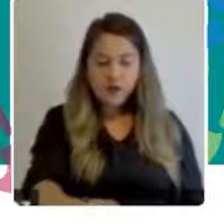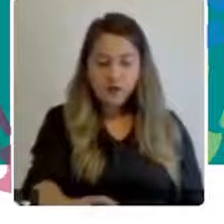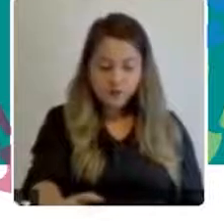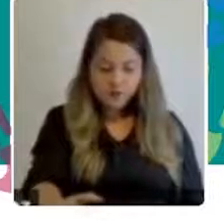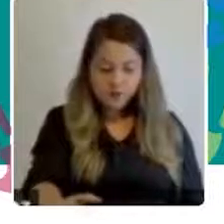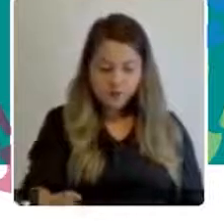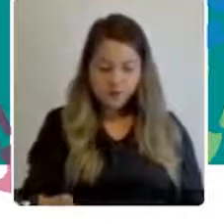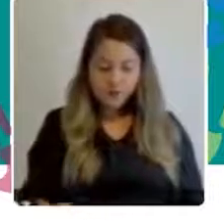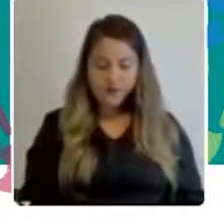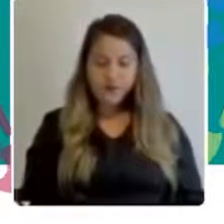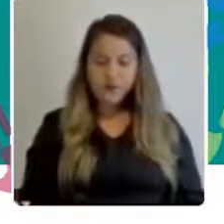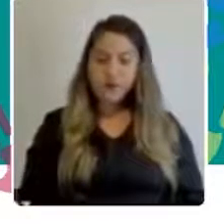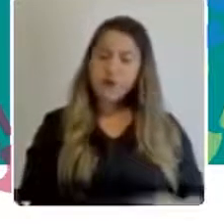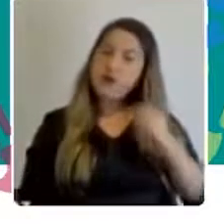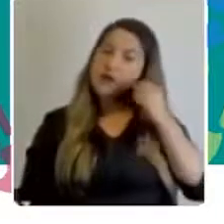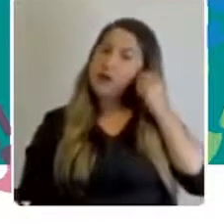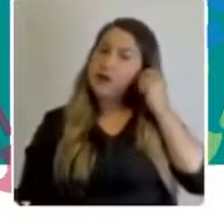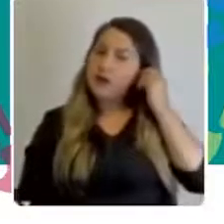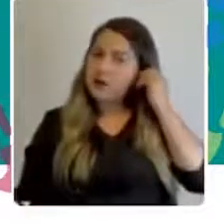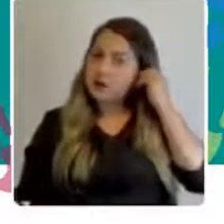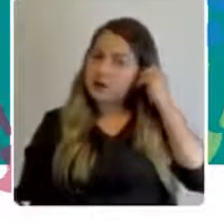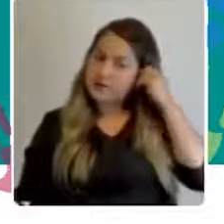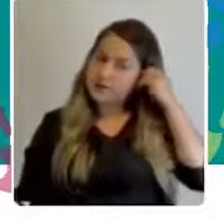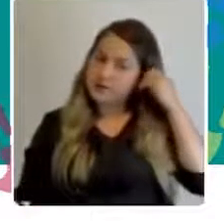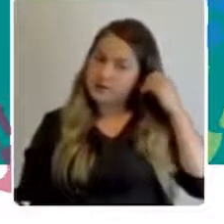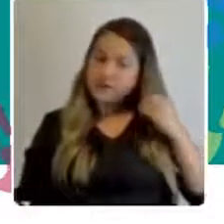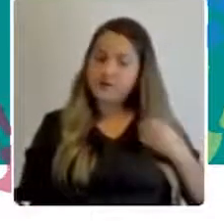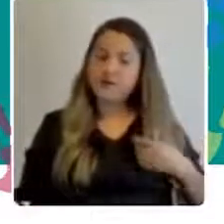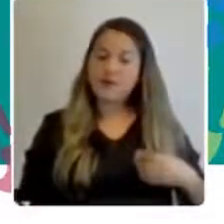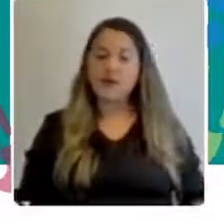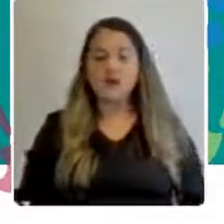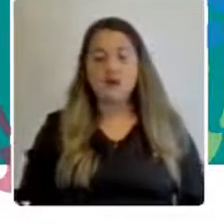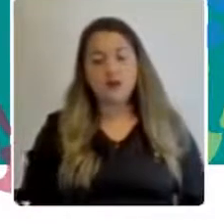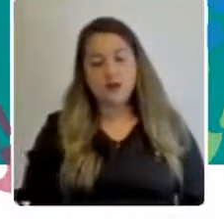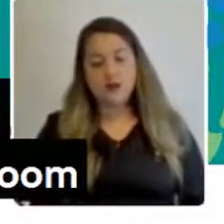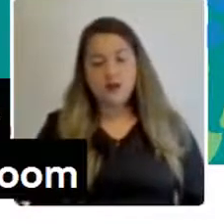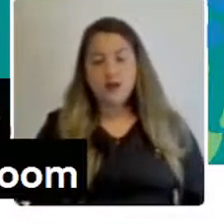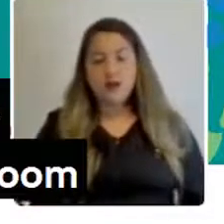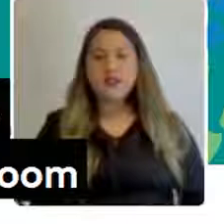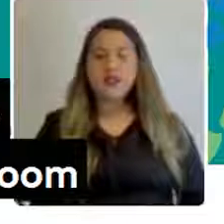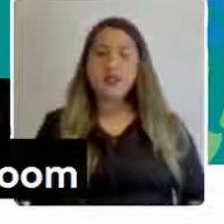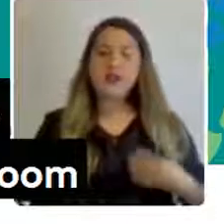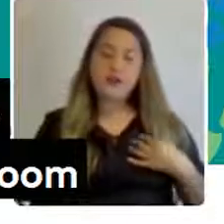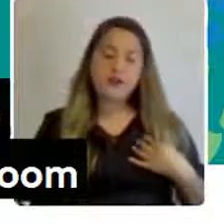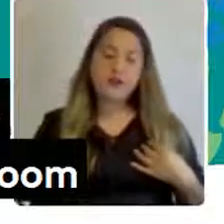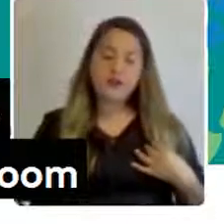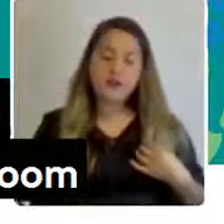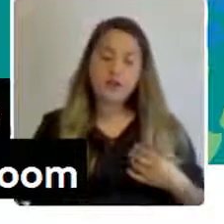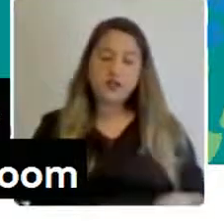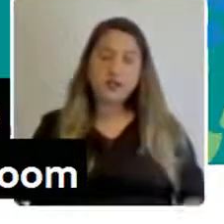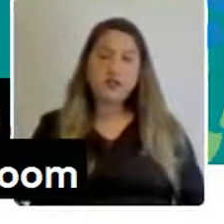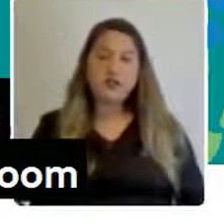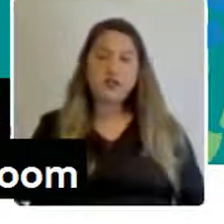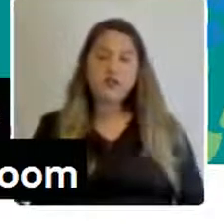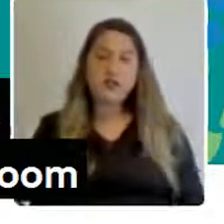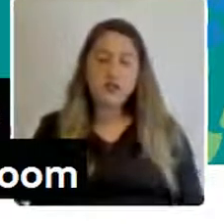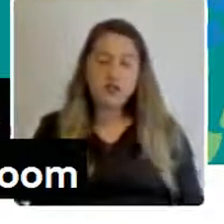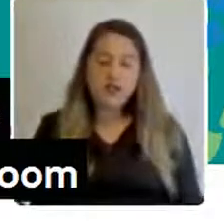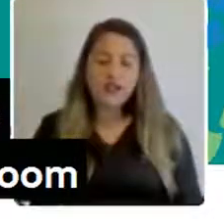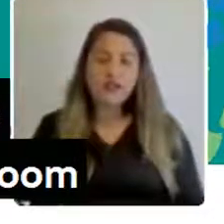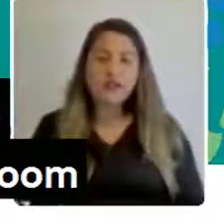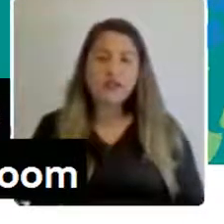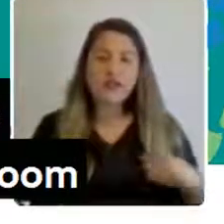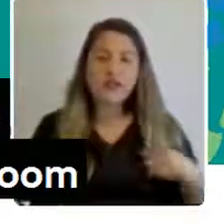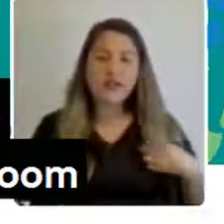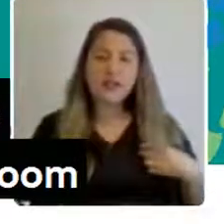Chile in clinicaltrials.gov, and people from the other countries who are joining in